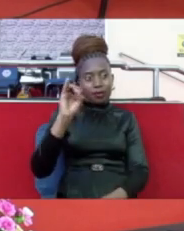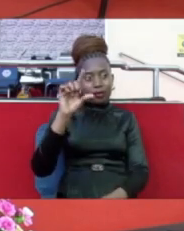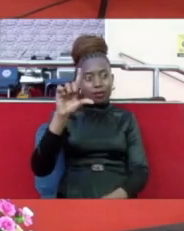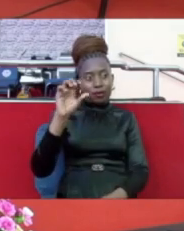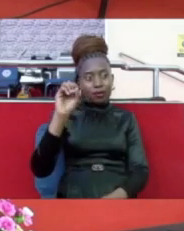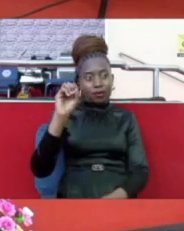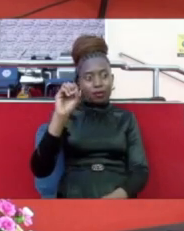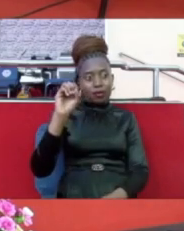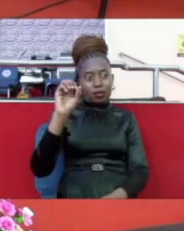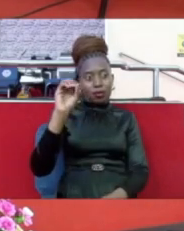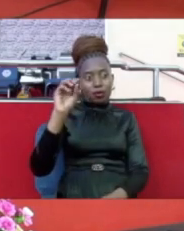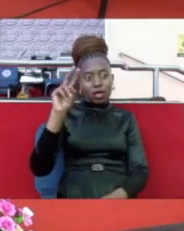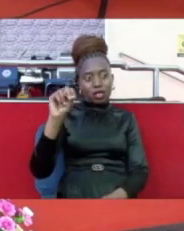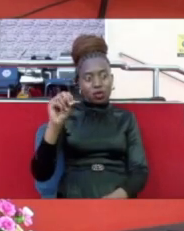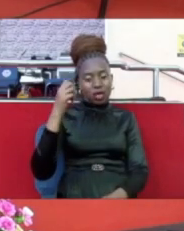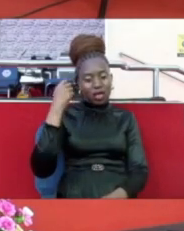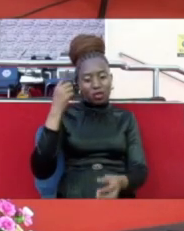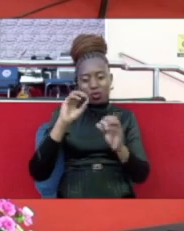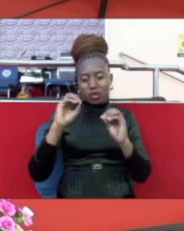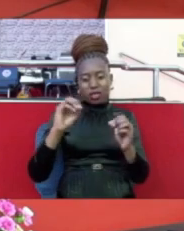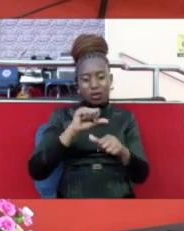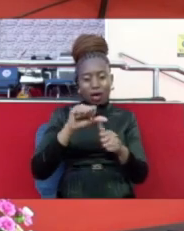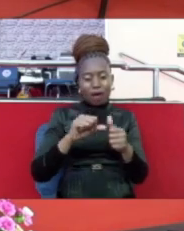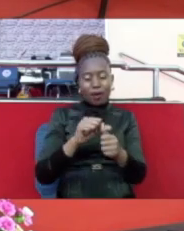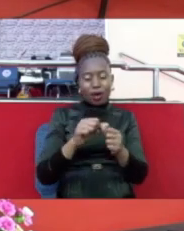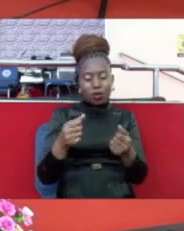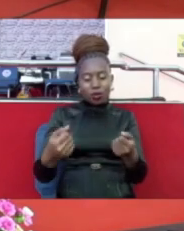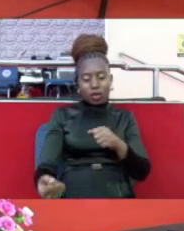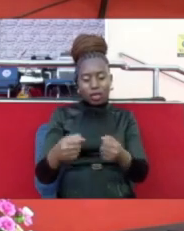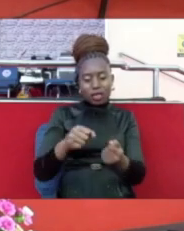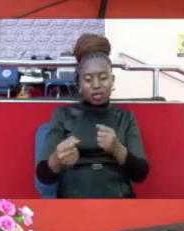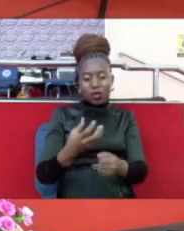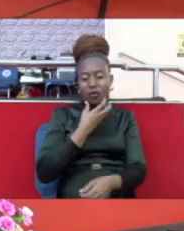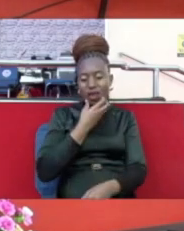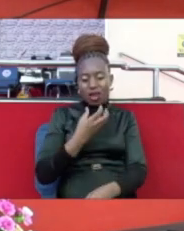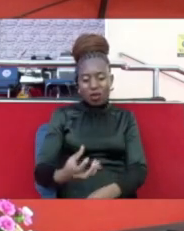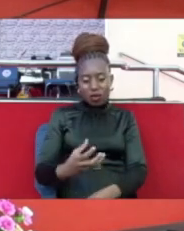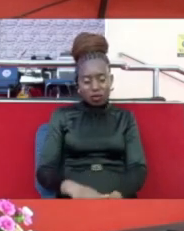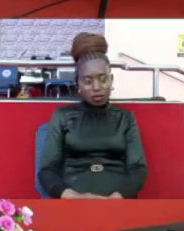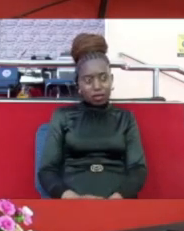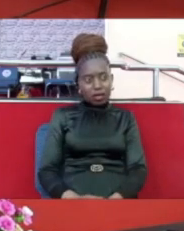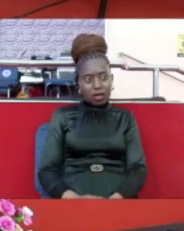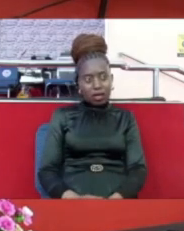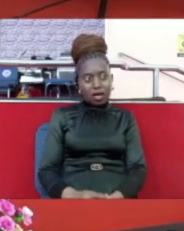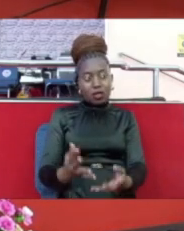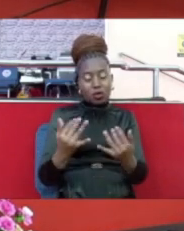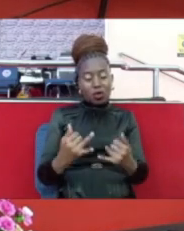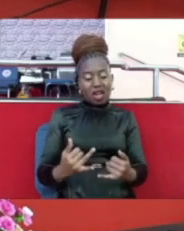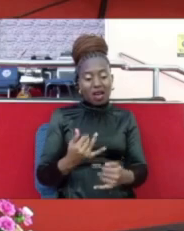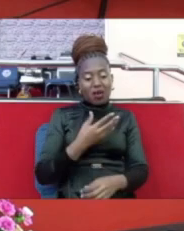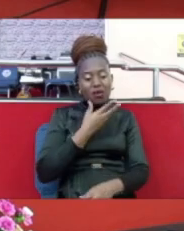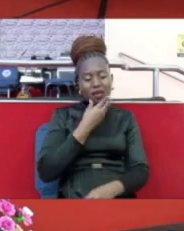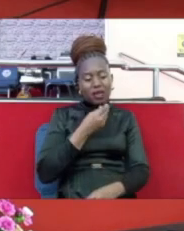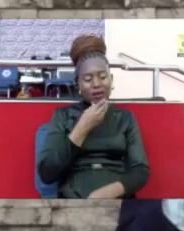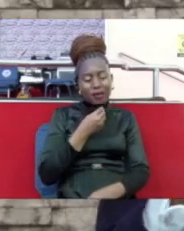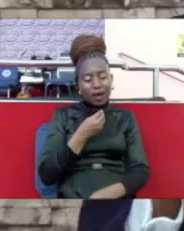liko moto. So he fasted and prayed. Hivyo akafunga na kuomba. Over a fallow ground. Juu ya